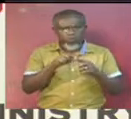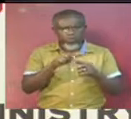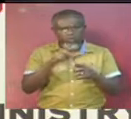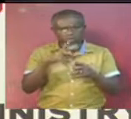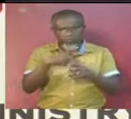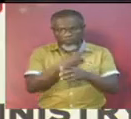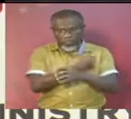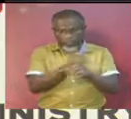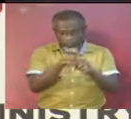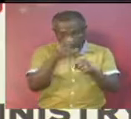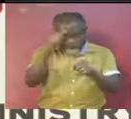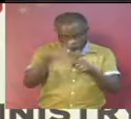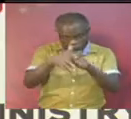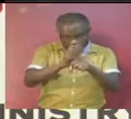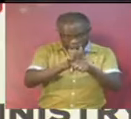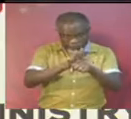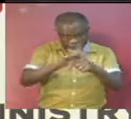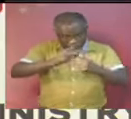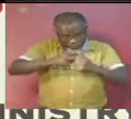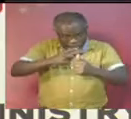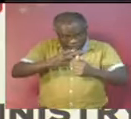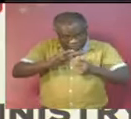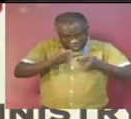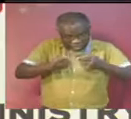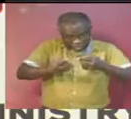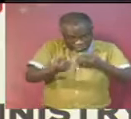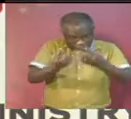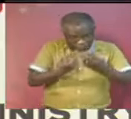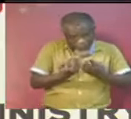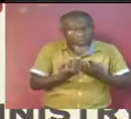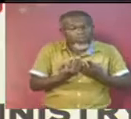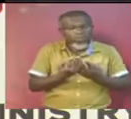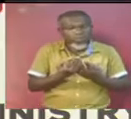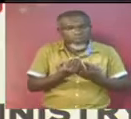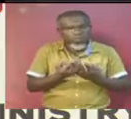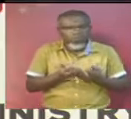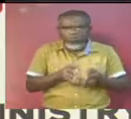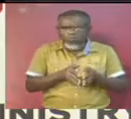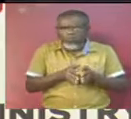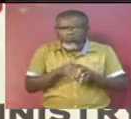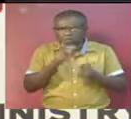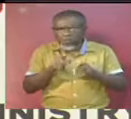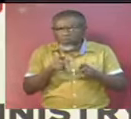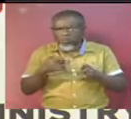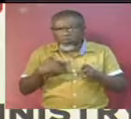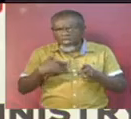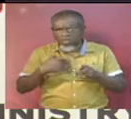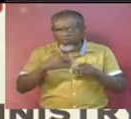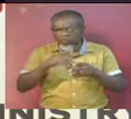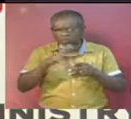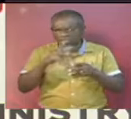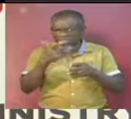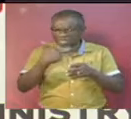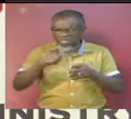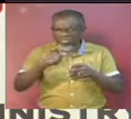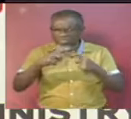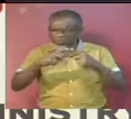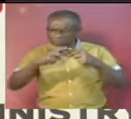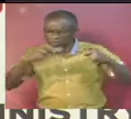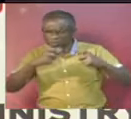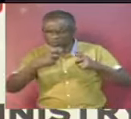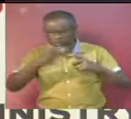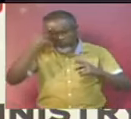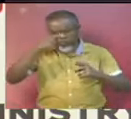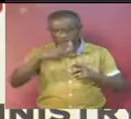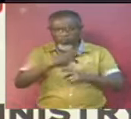out, it was advised that persons who had allergies to vaccines in the past were cautioned